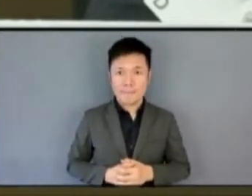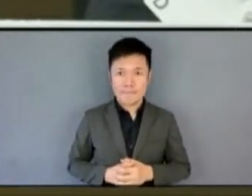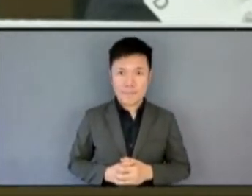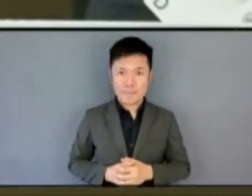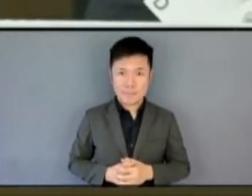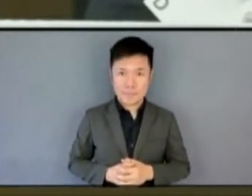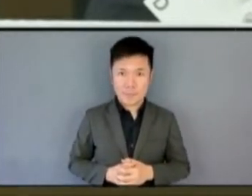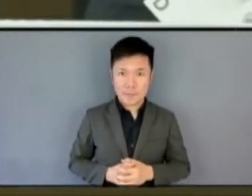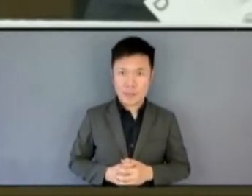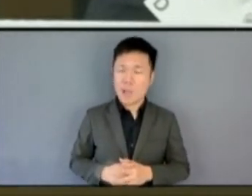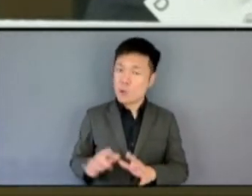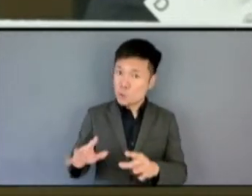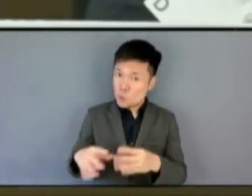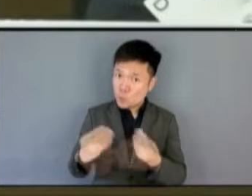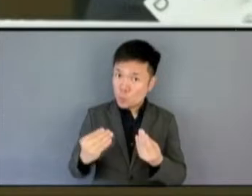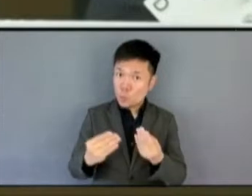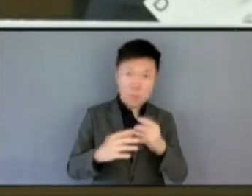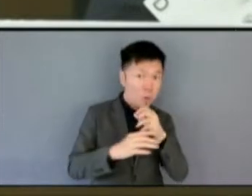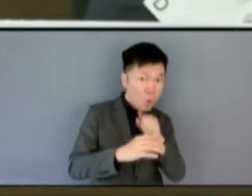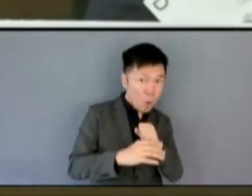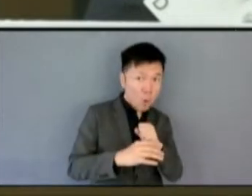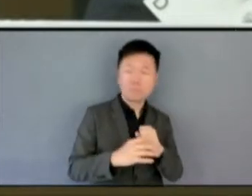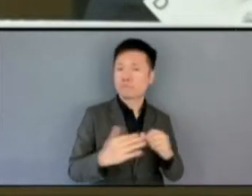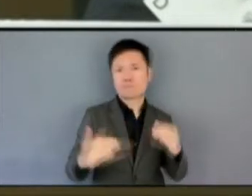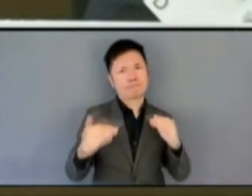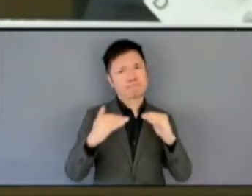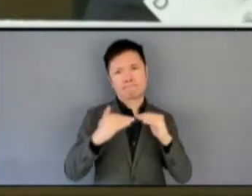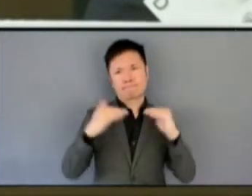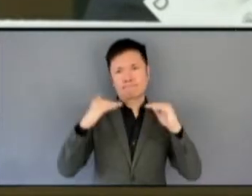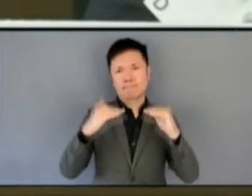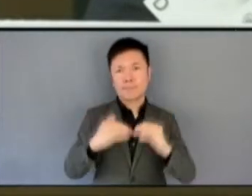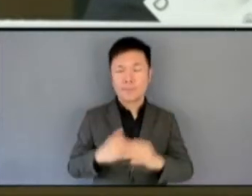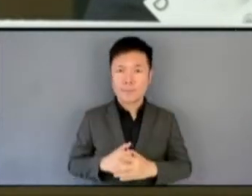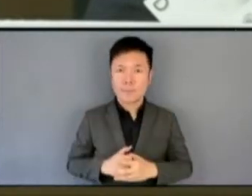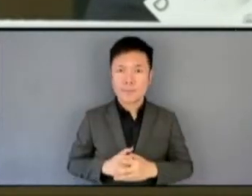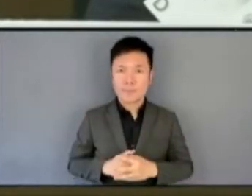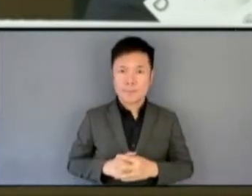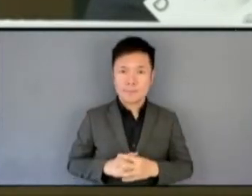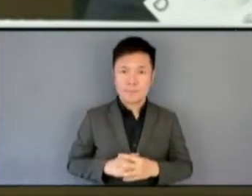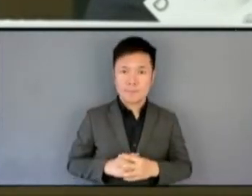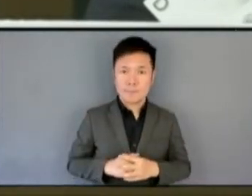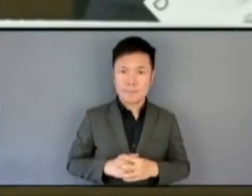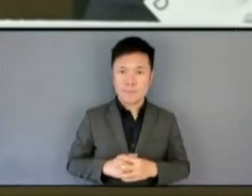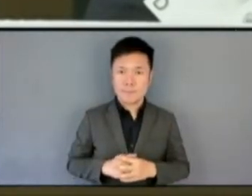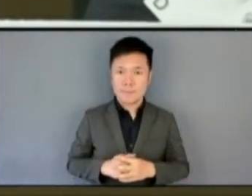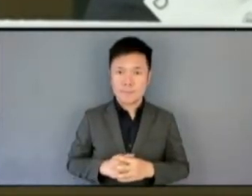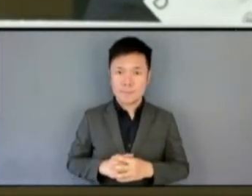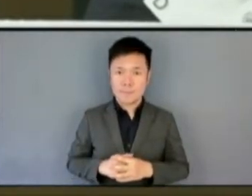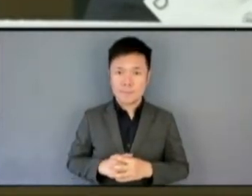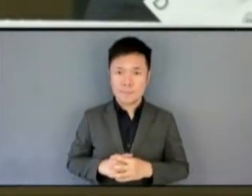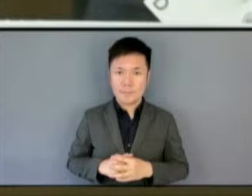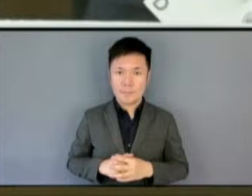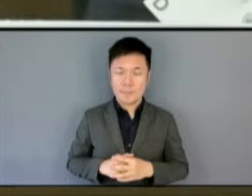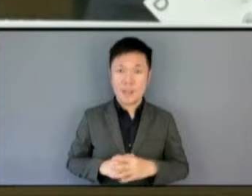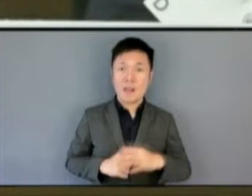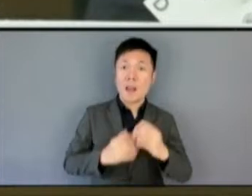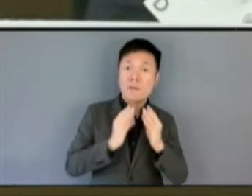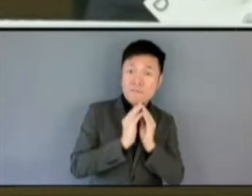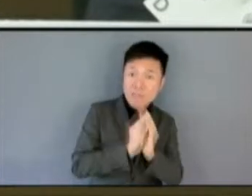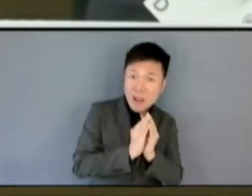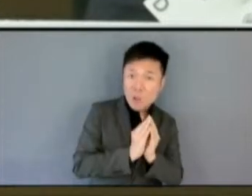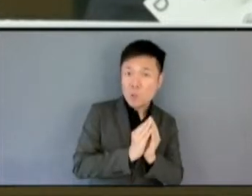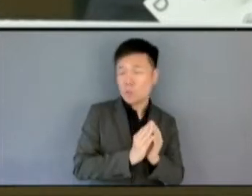equally important. Aware new generation about ancient values, norms, and